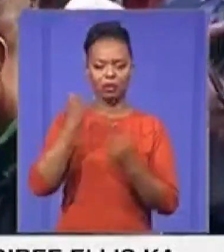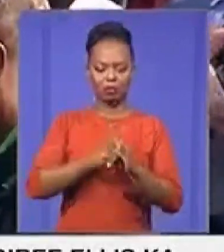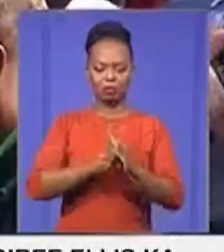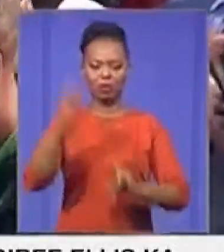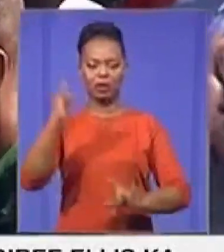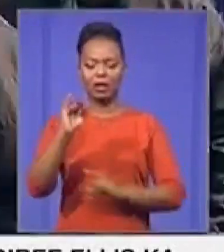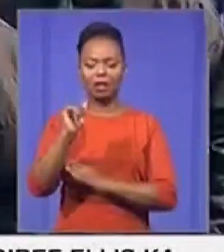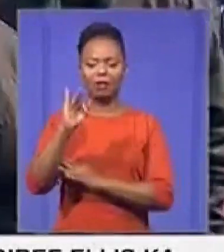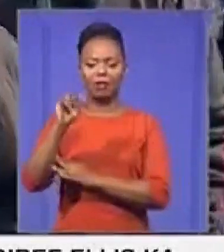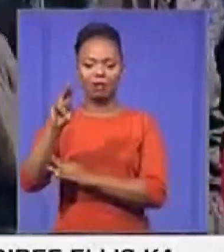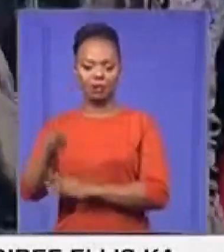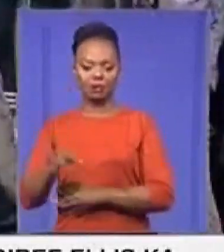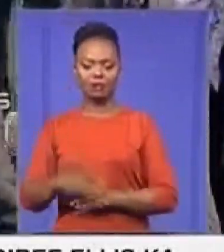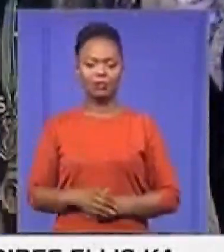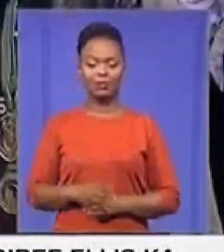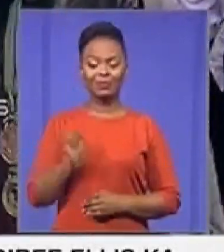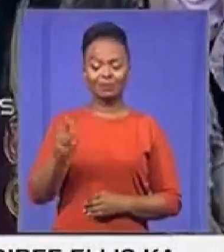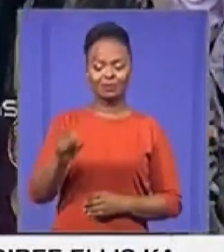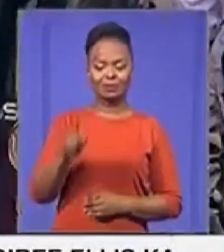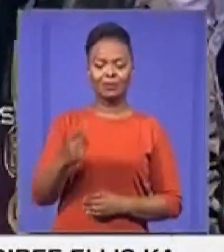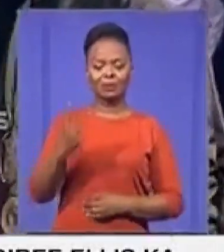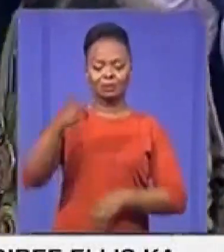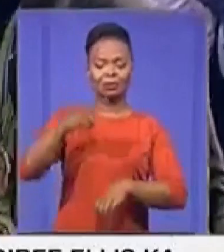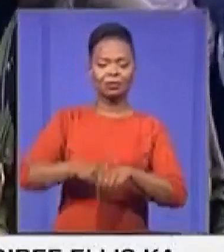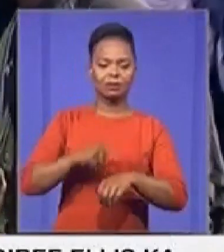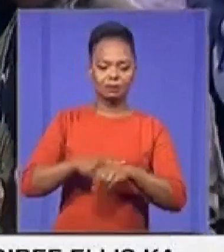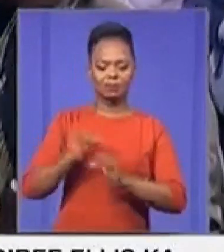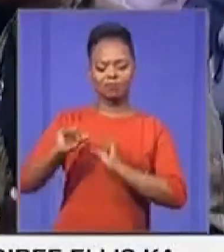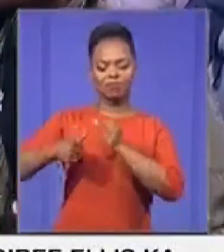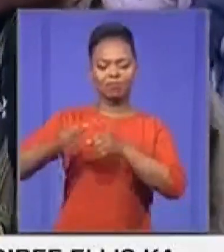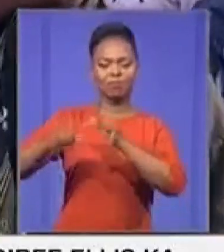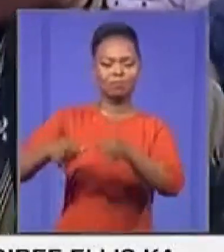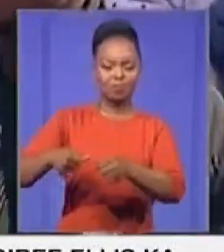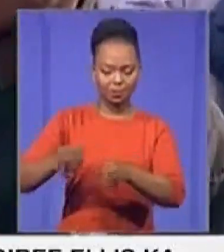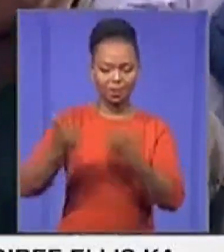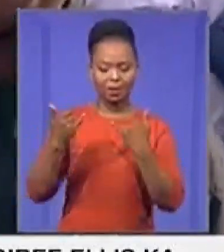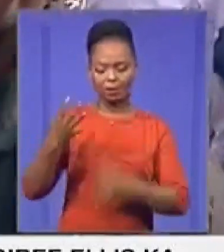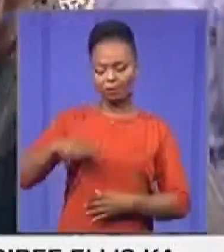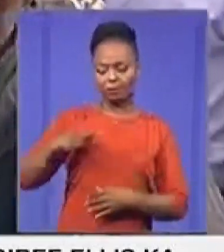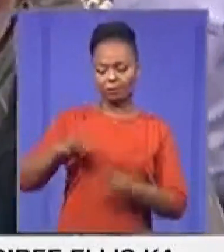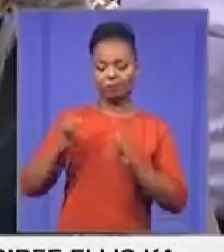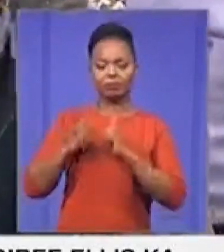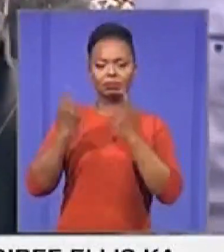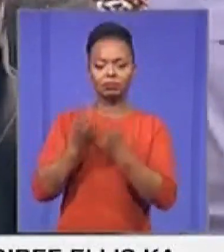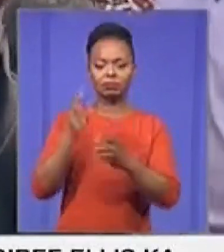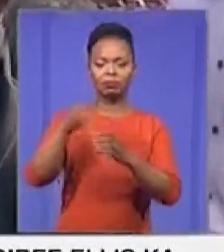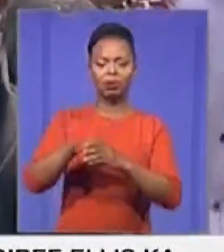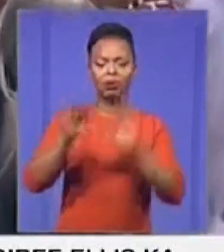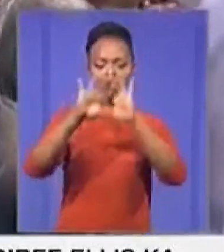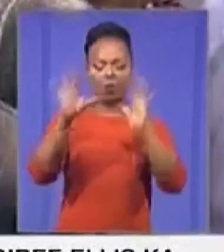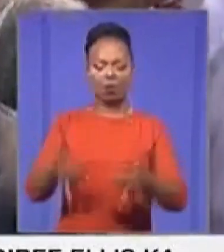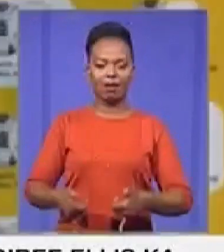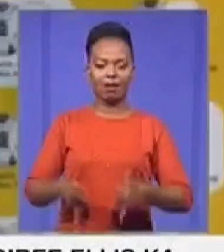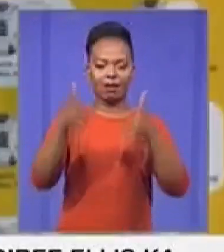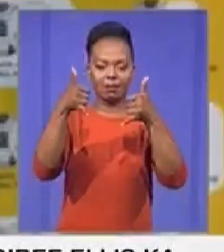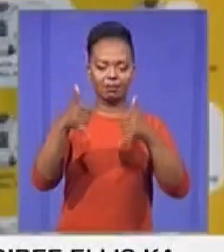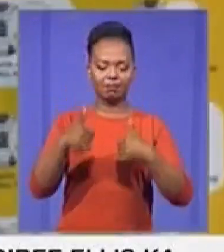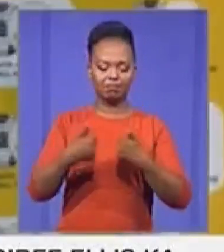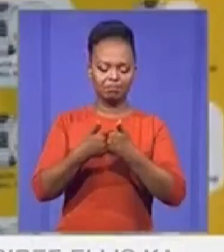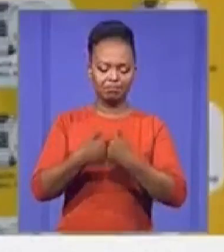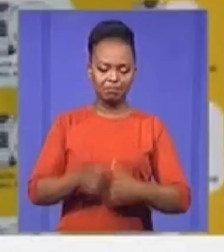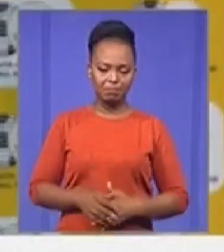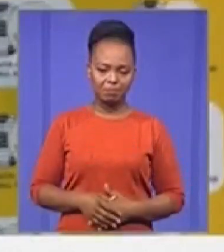sa AFCON. E tla be le la bobedi ka tatelano gore banyana ba ye dipapading tša sebiana sa lefase. And it is